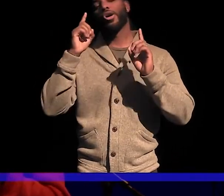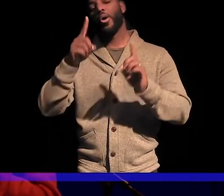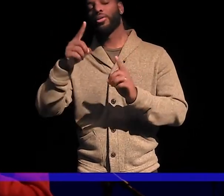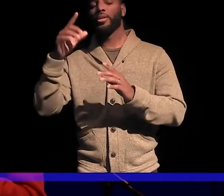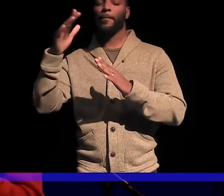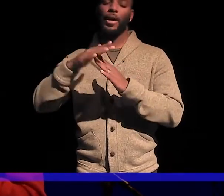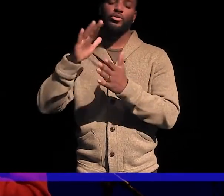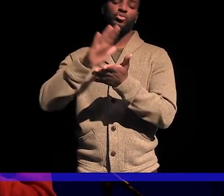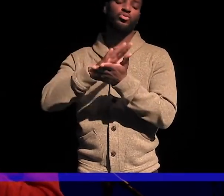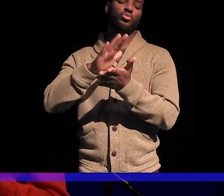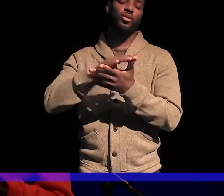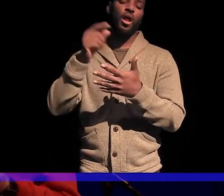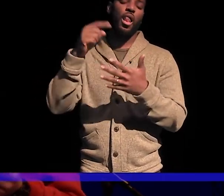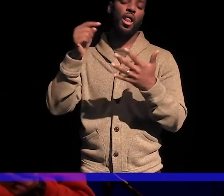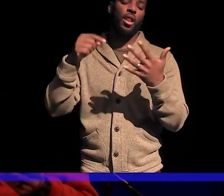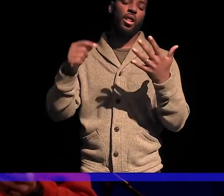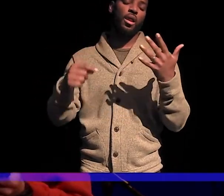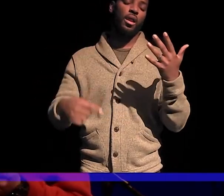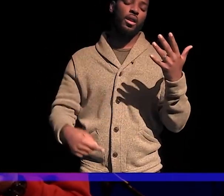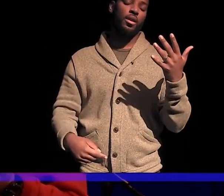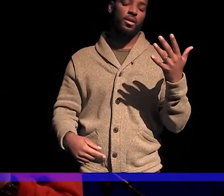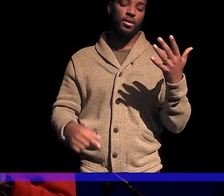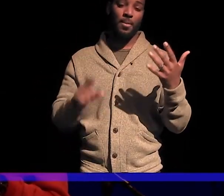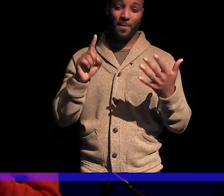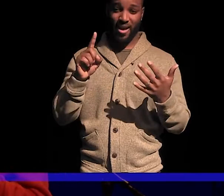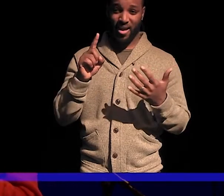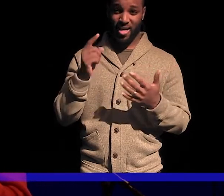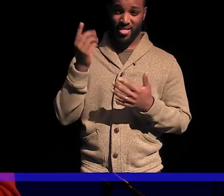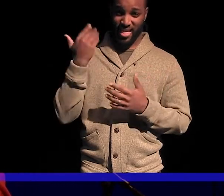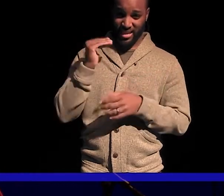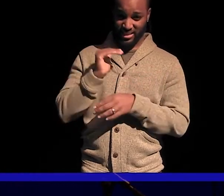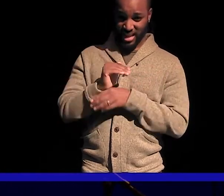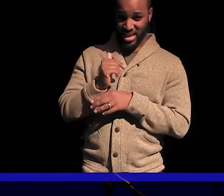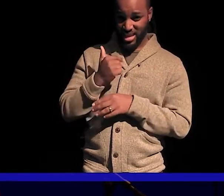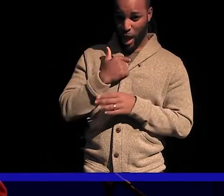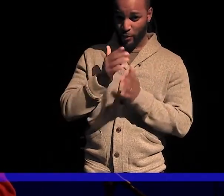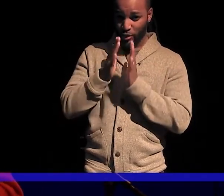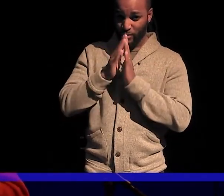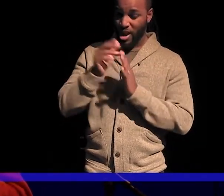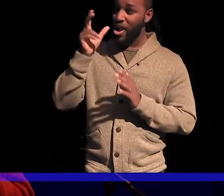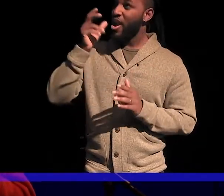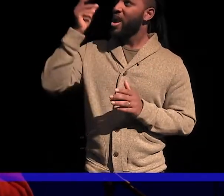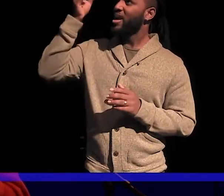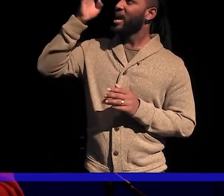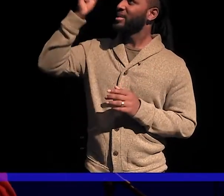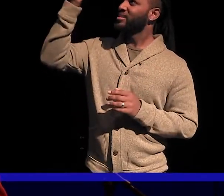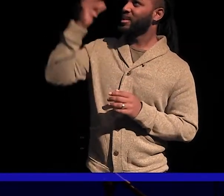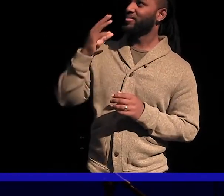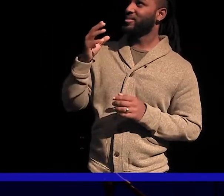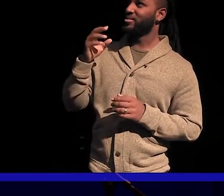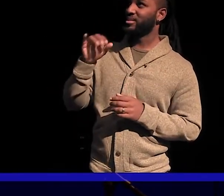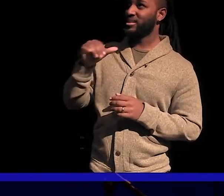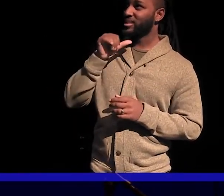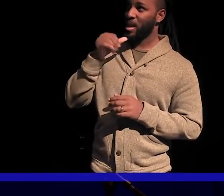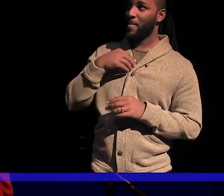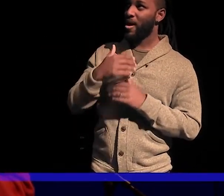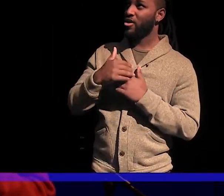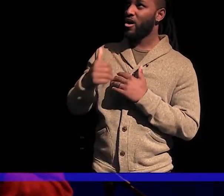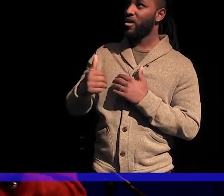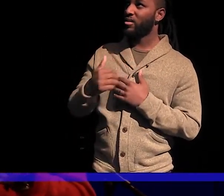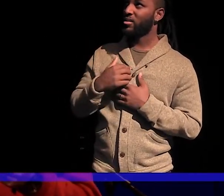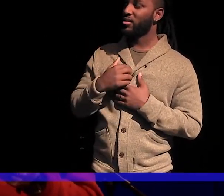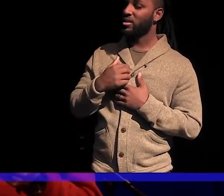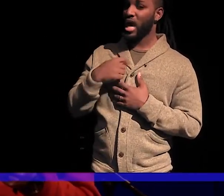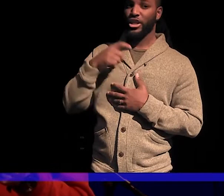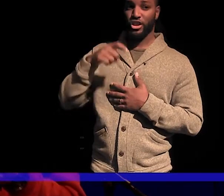school, etc. But last night when I was praying, I heard God telling me that's not at all my calling. It's that I am